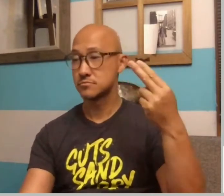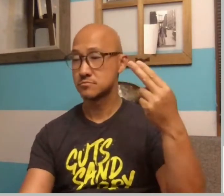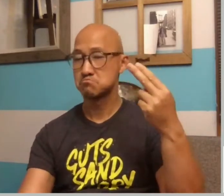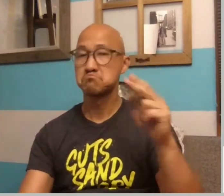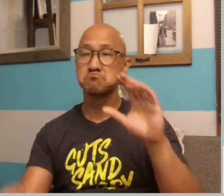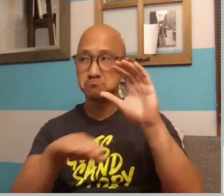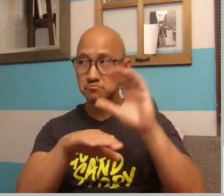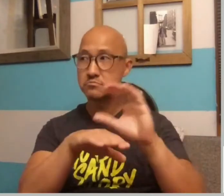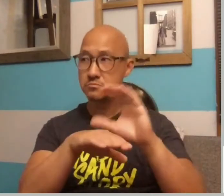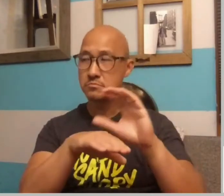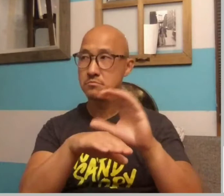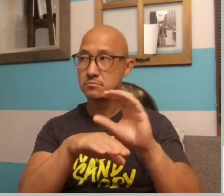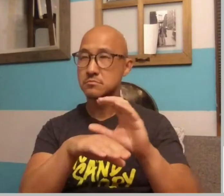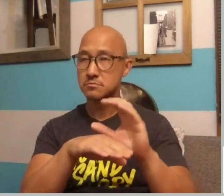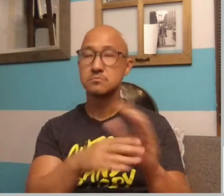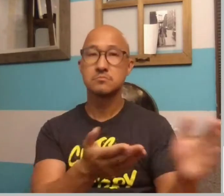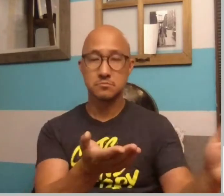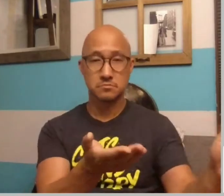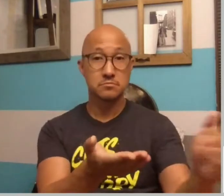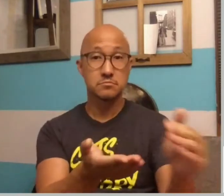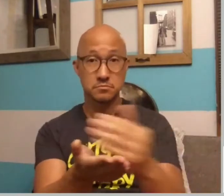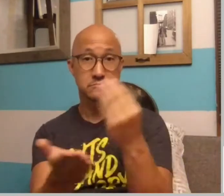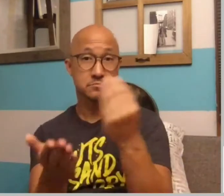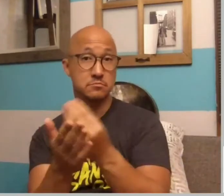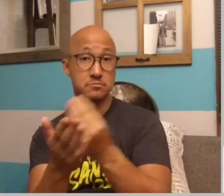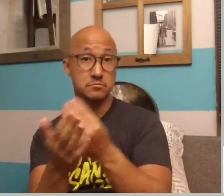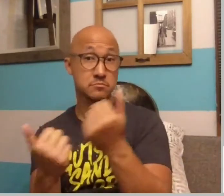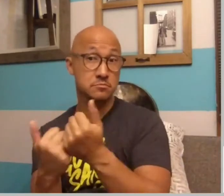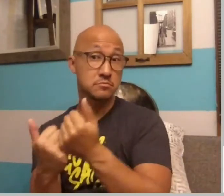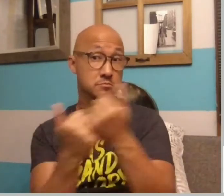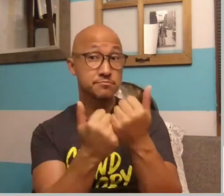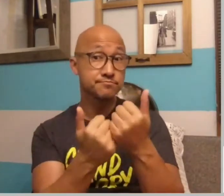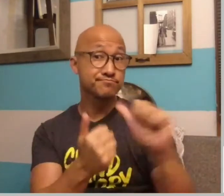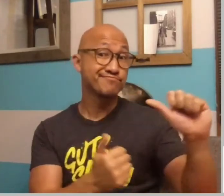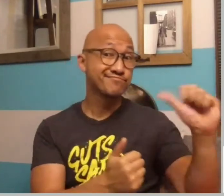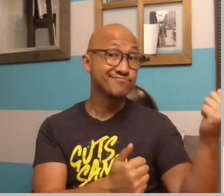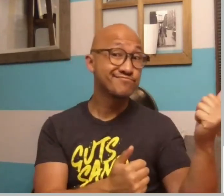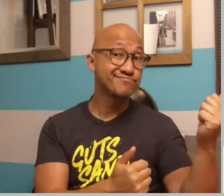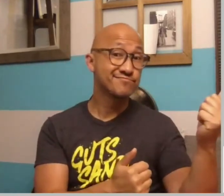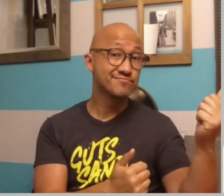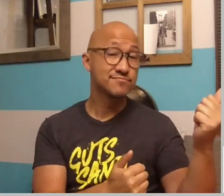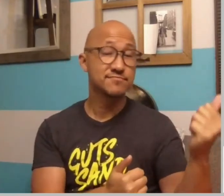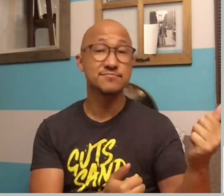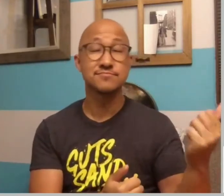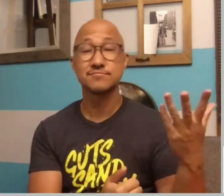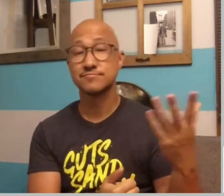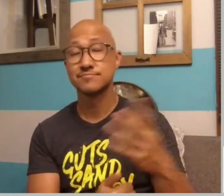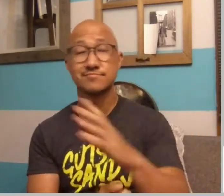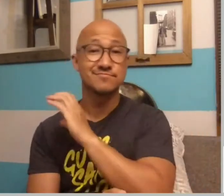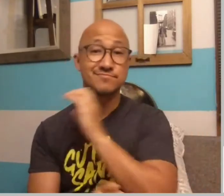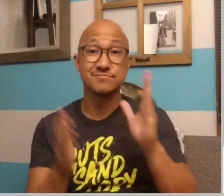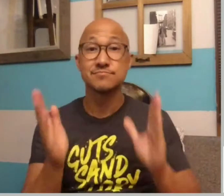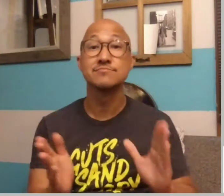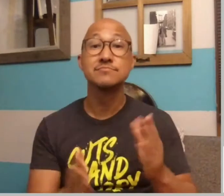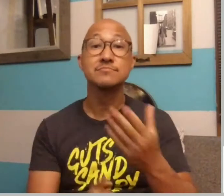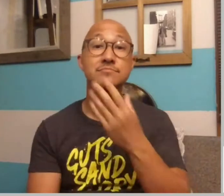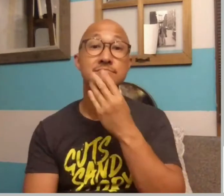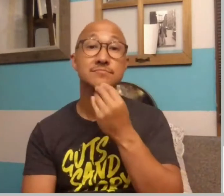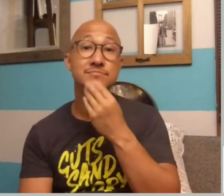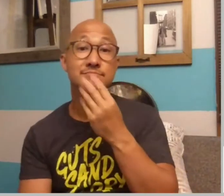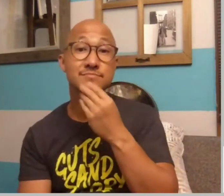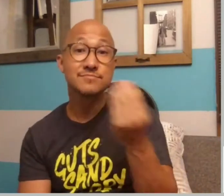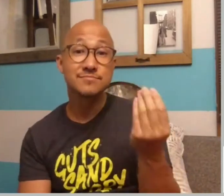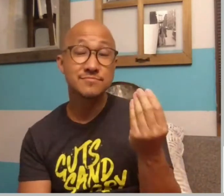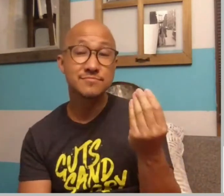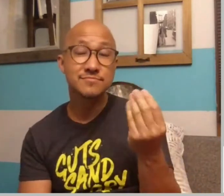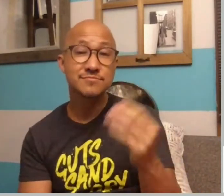already doing fundraisers for the Jewish Christians that are being persecuted. But the church in Corinth, they weren't paying attention to that. They